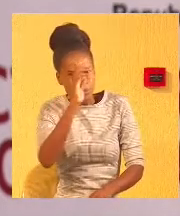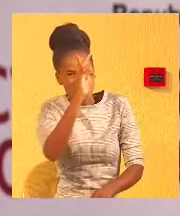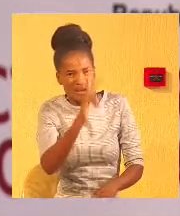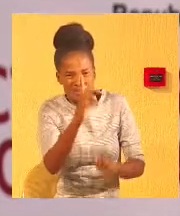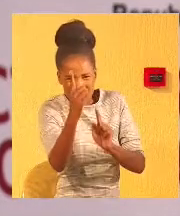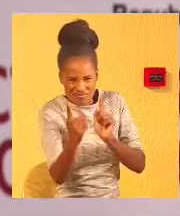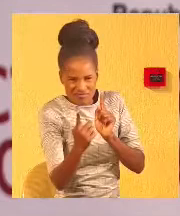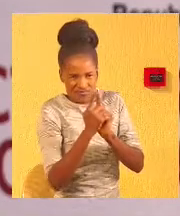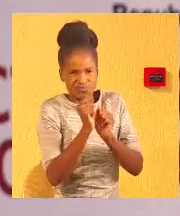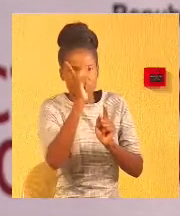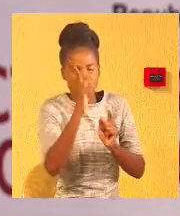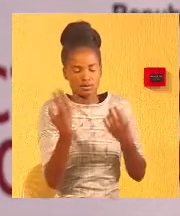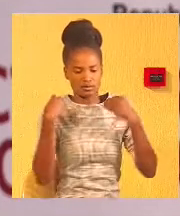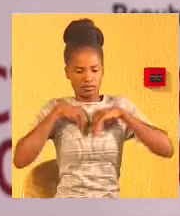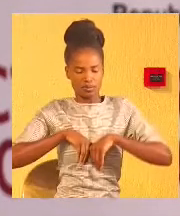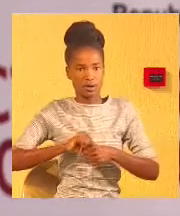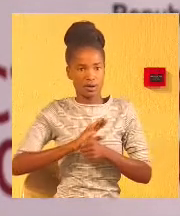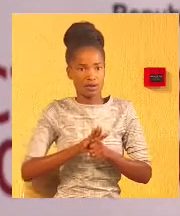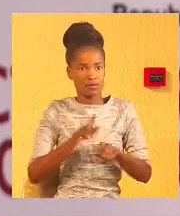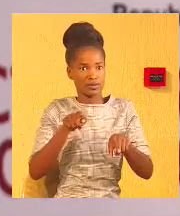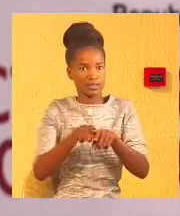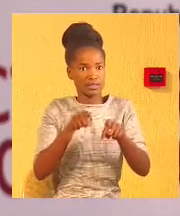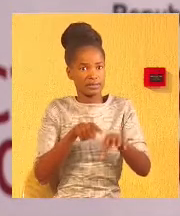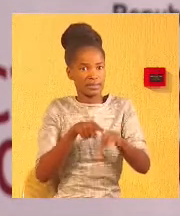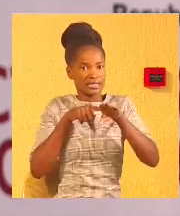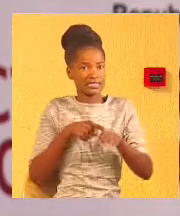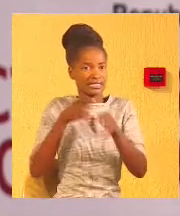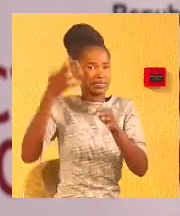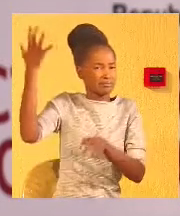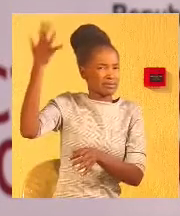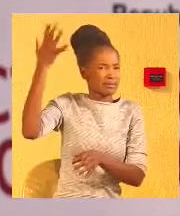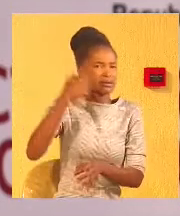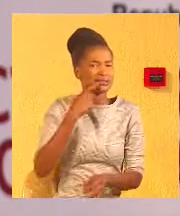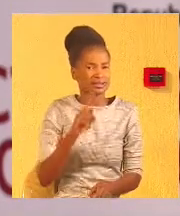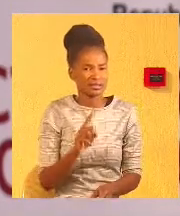have, as I have mentioned yesterday, we have identified